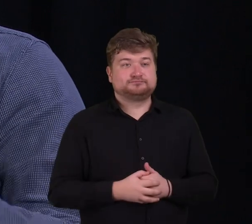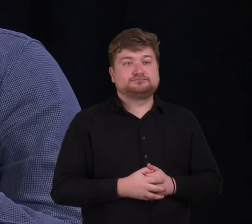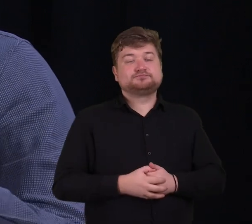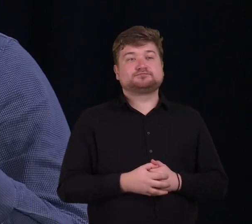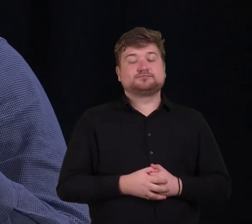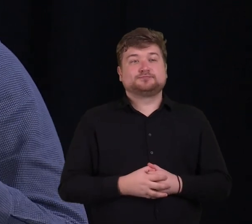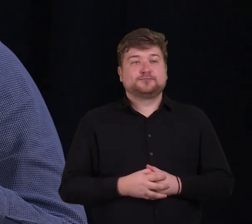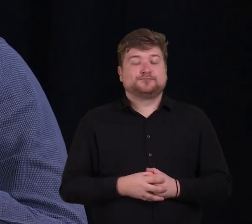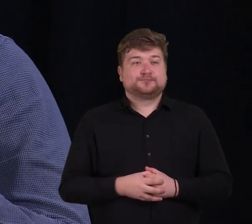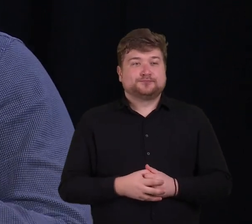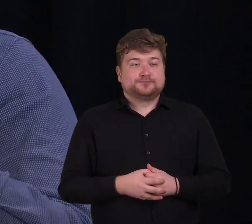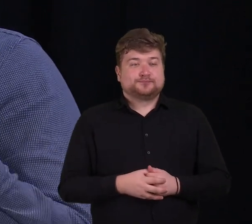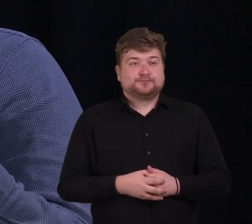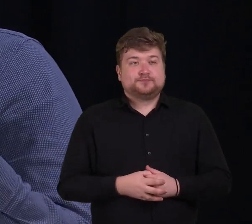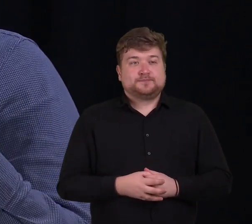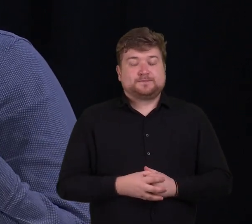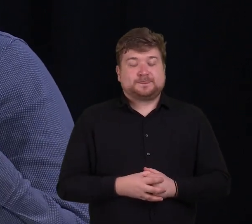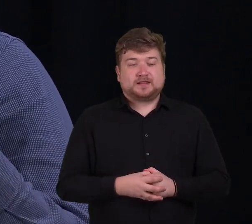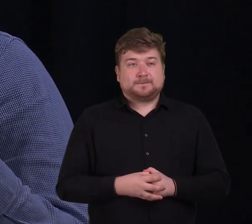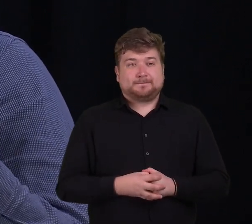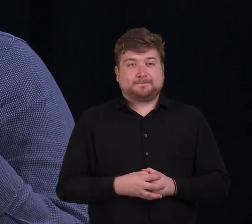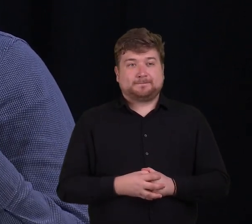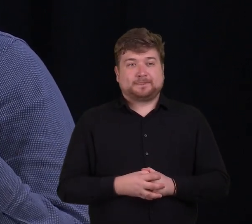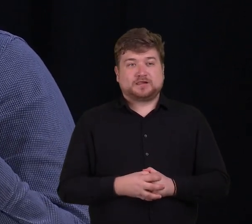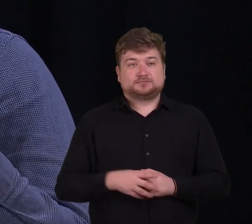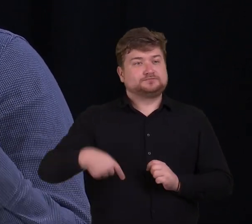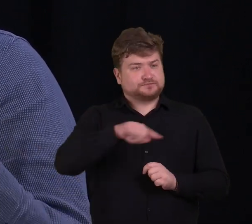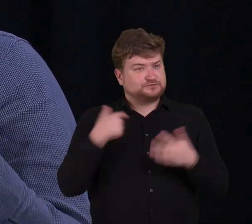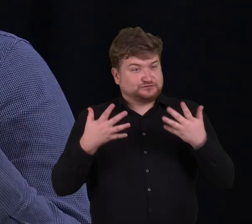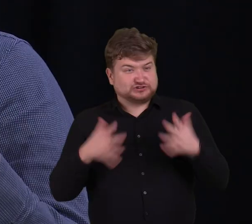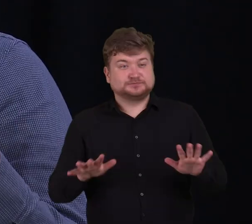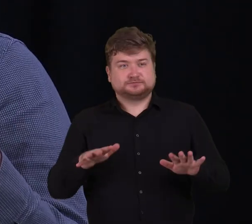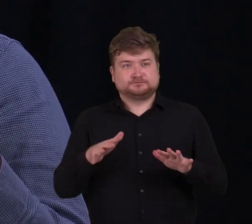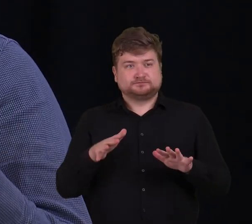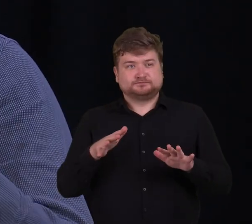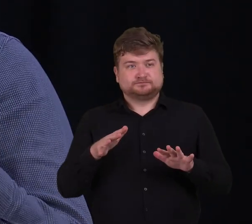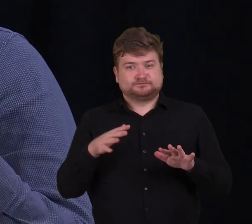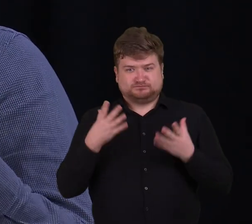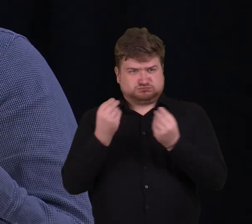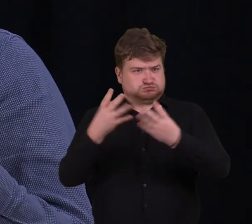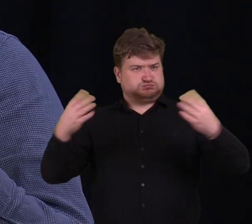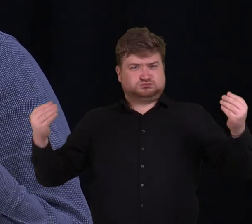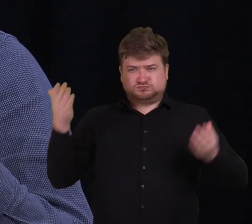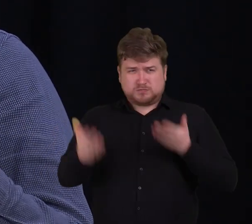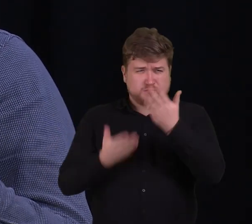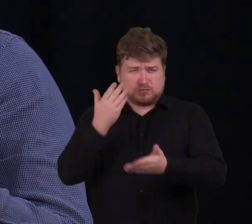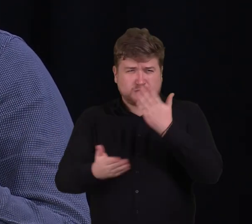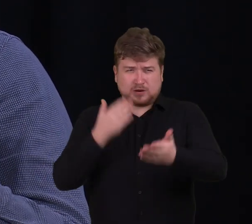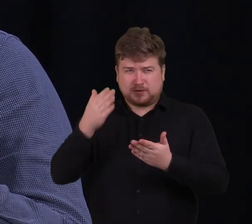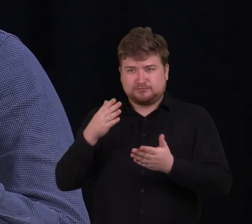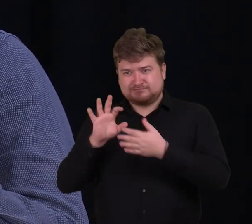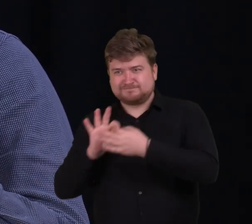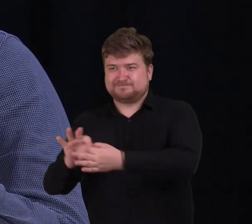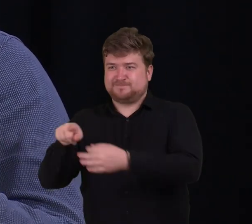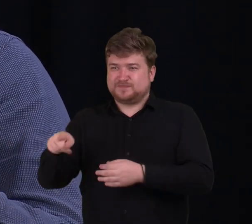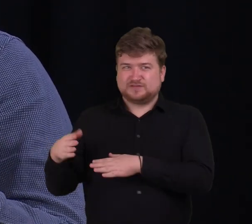And just a few dates, so you will understand what kind of projects and money we talk about. In Slovenia, we have,